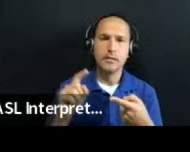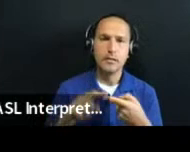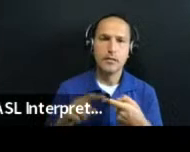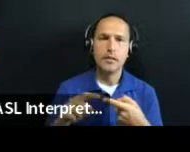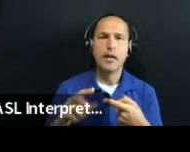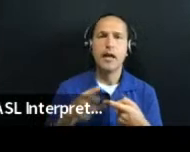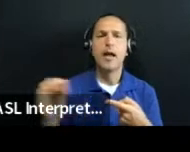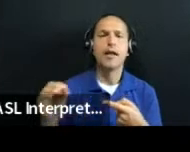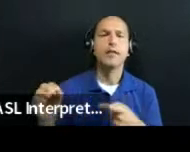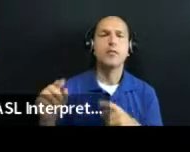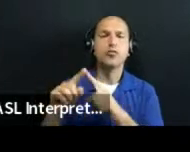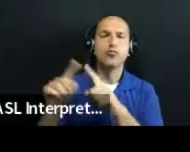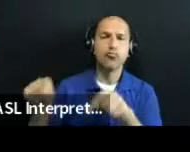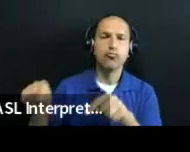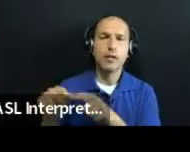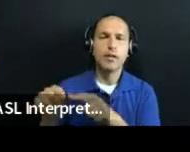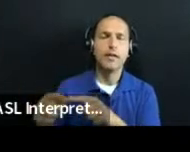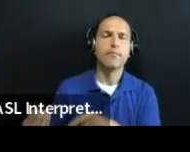reader user.